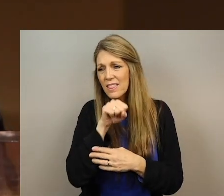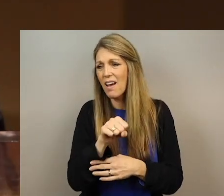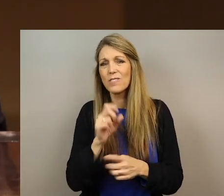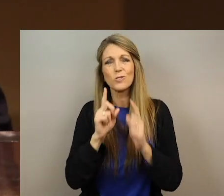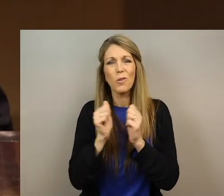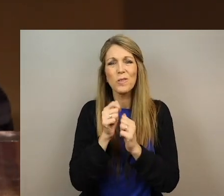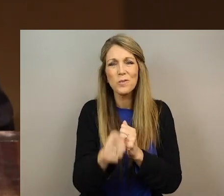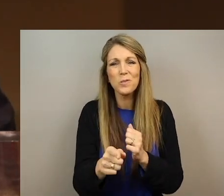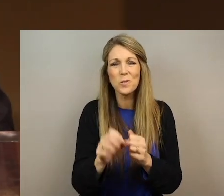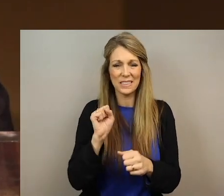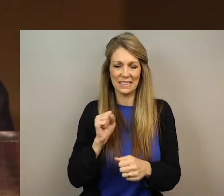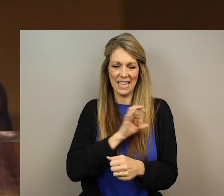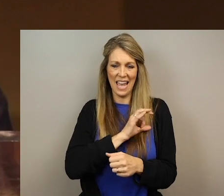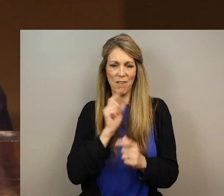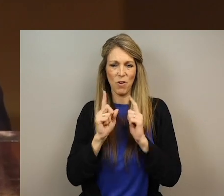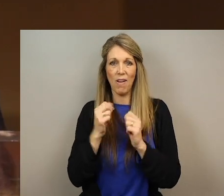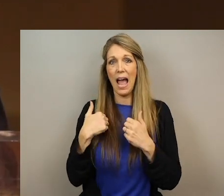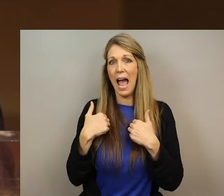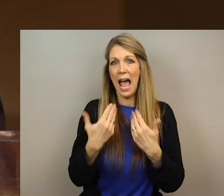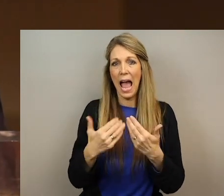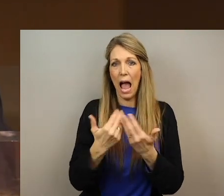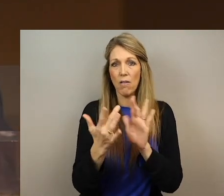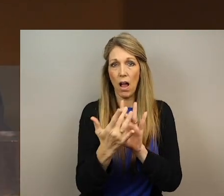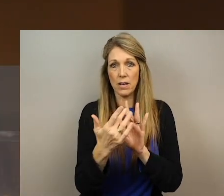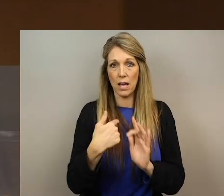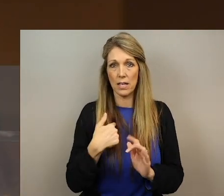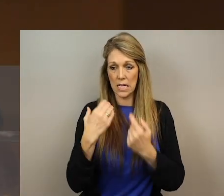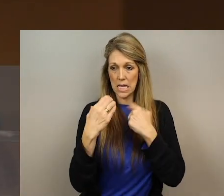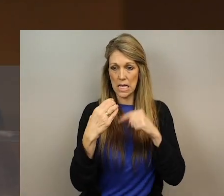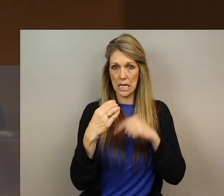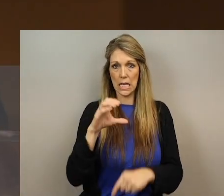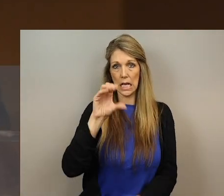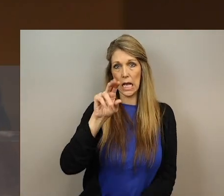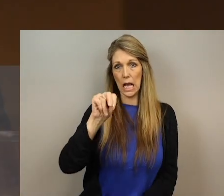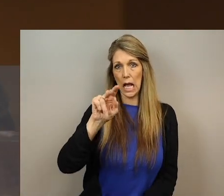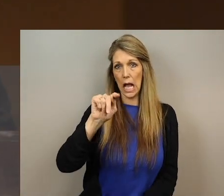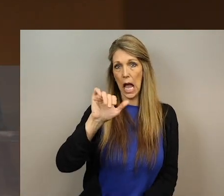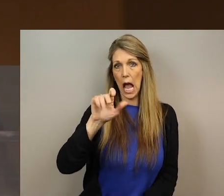would love to talk to you. And you can reach out to us by simply emailing us at